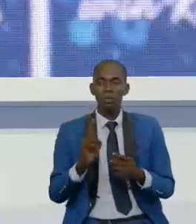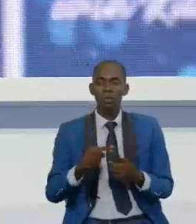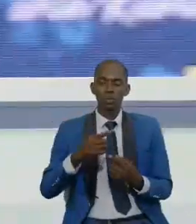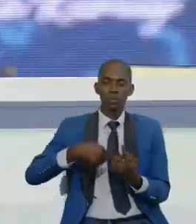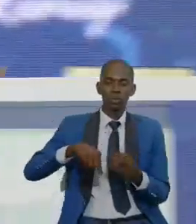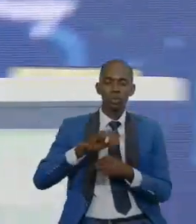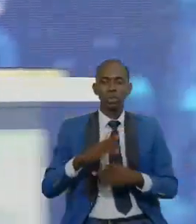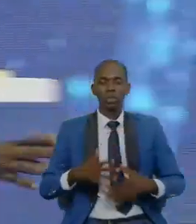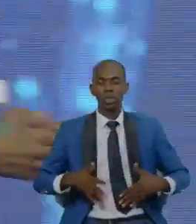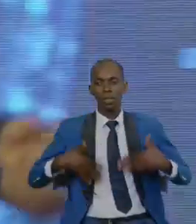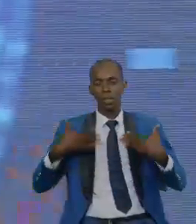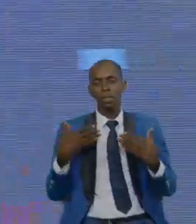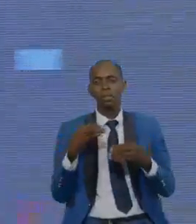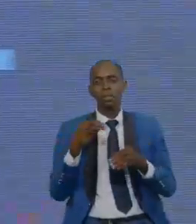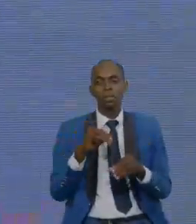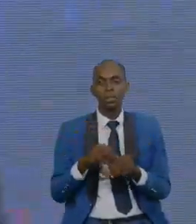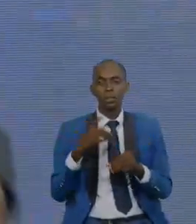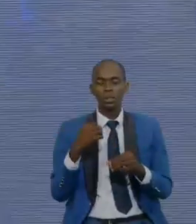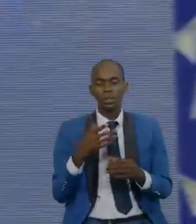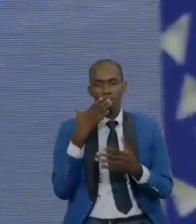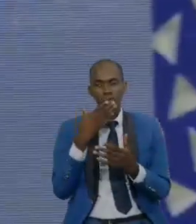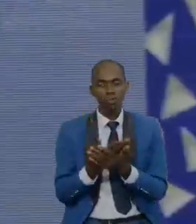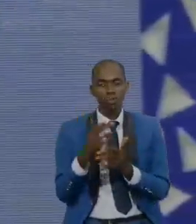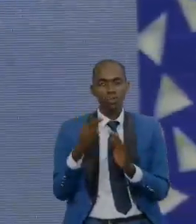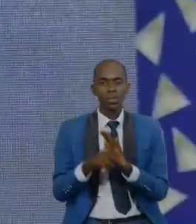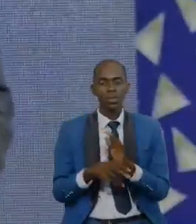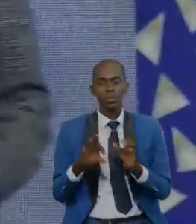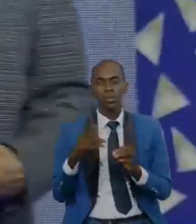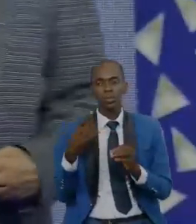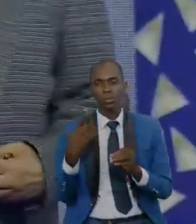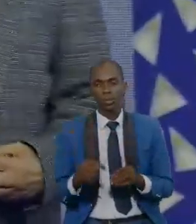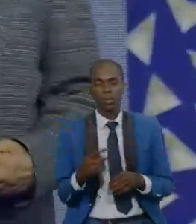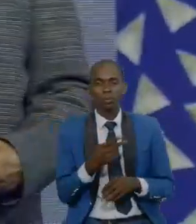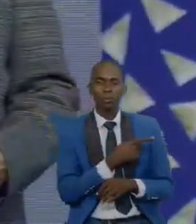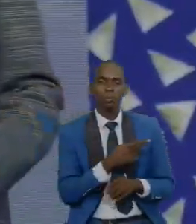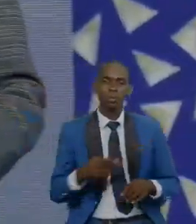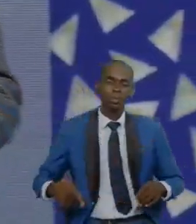around in the goodness of the prince.